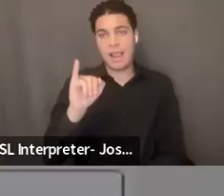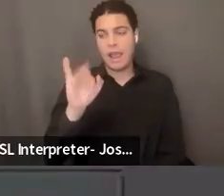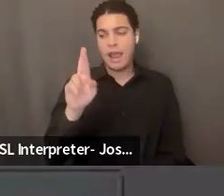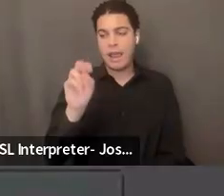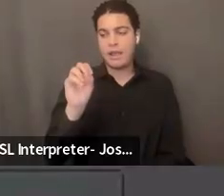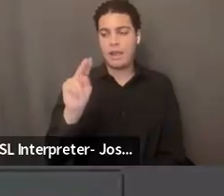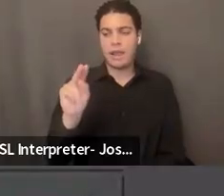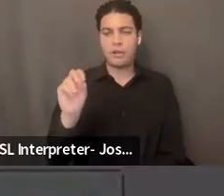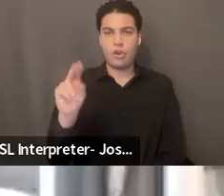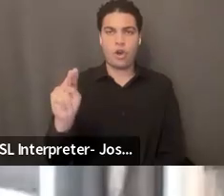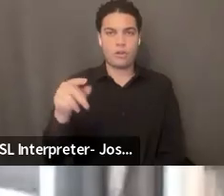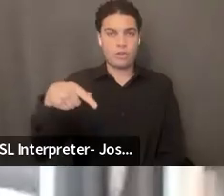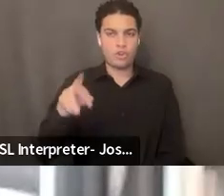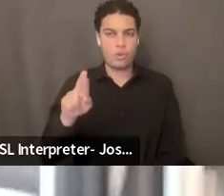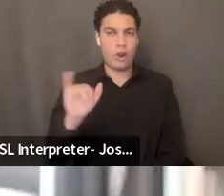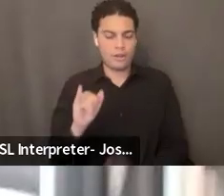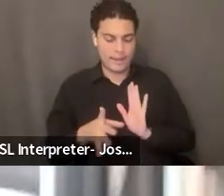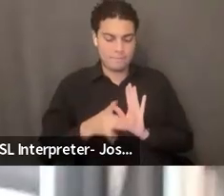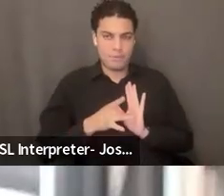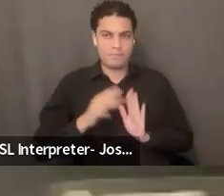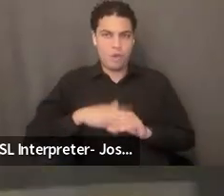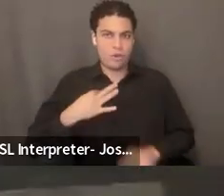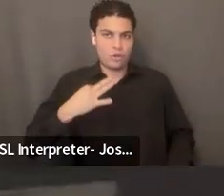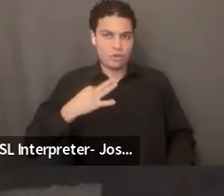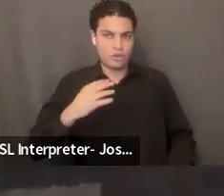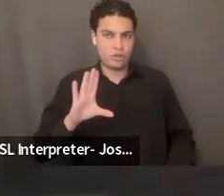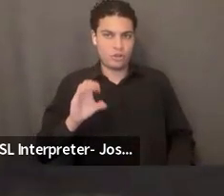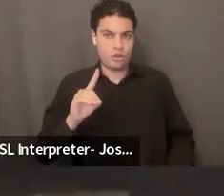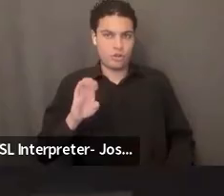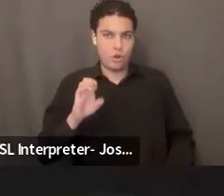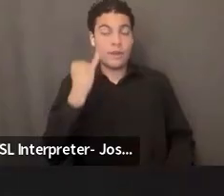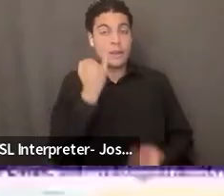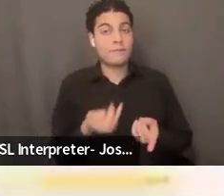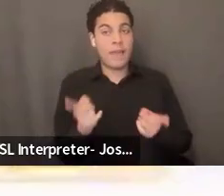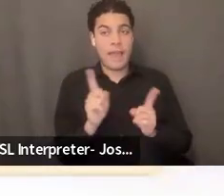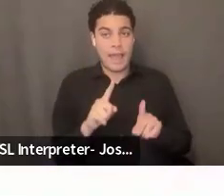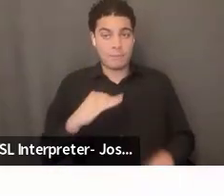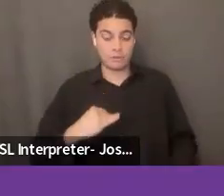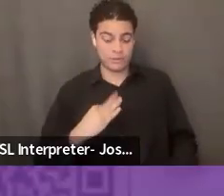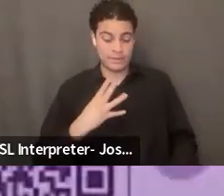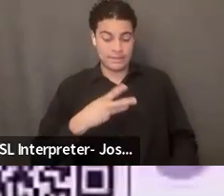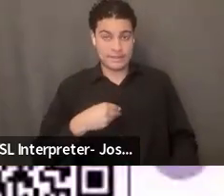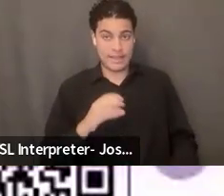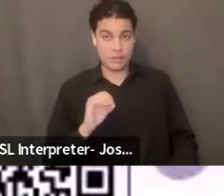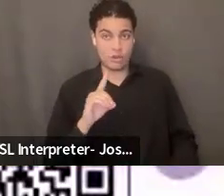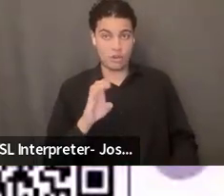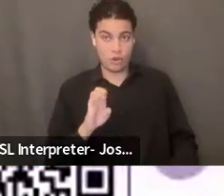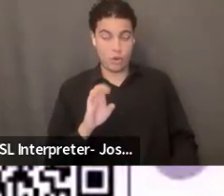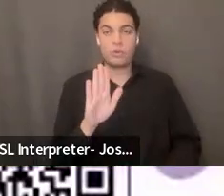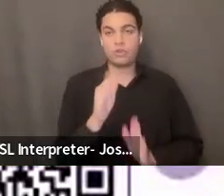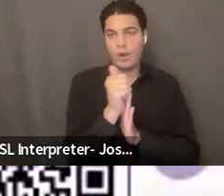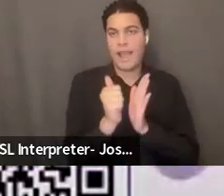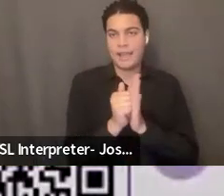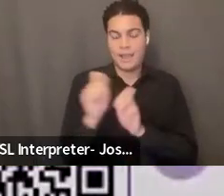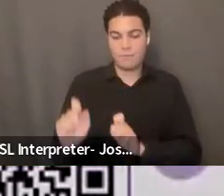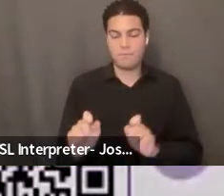fits your need. In the event that code is scanned, your profile that you've created will pull up, and it's going to be one click